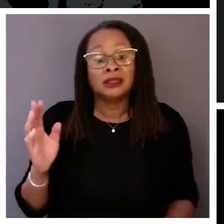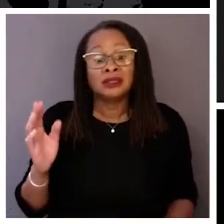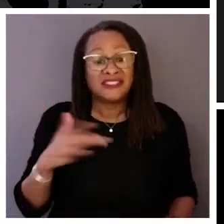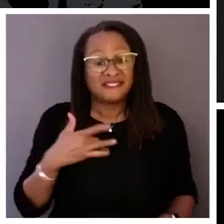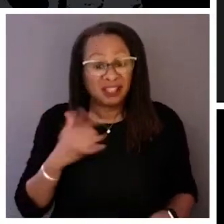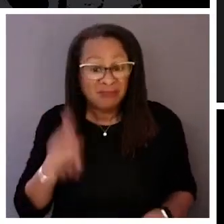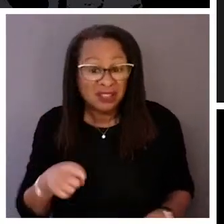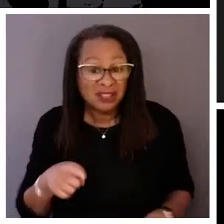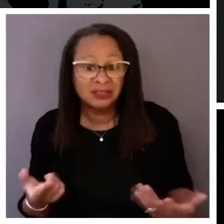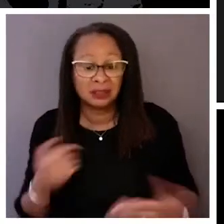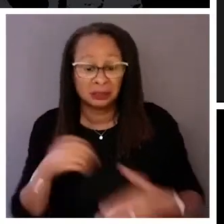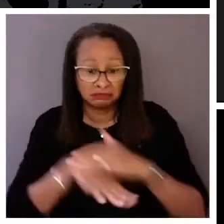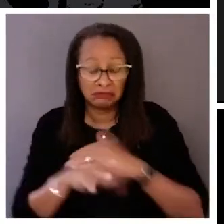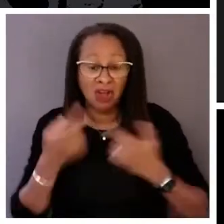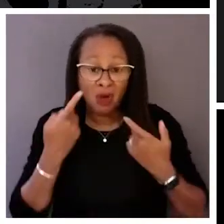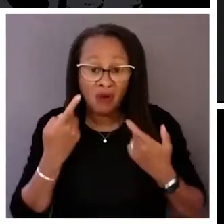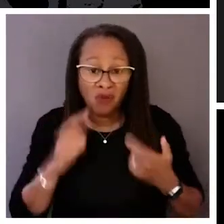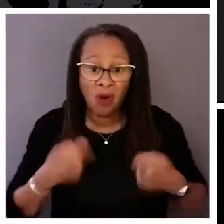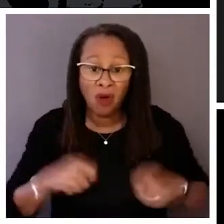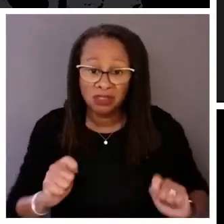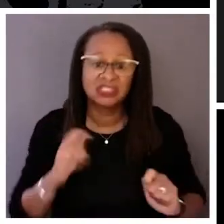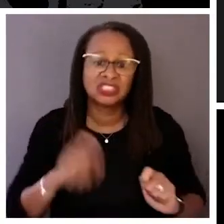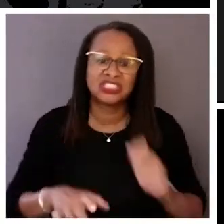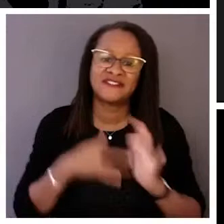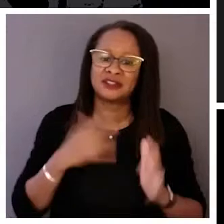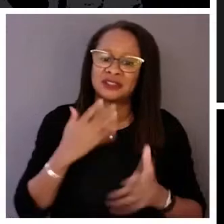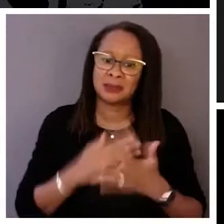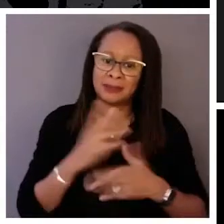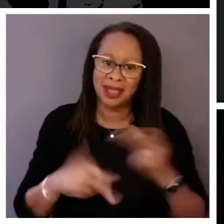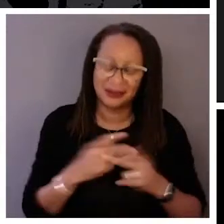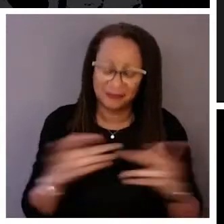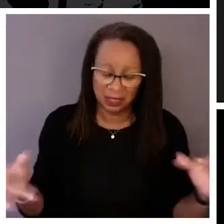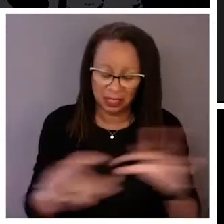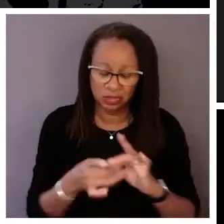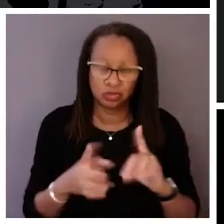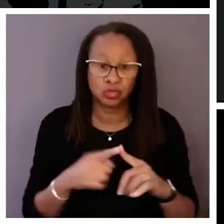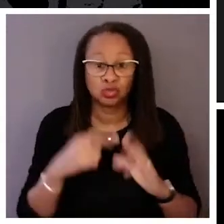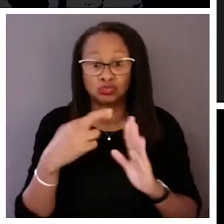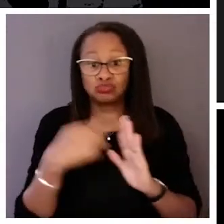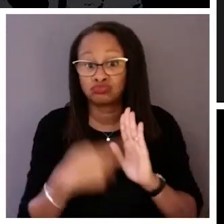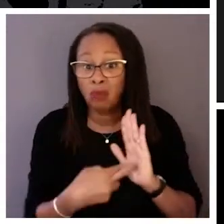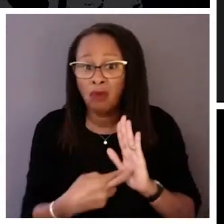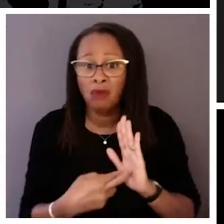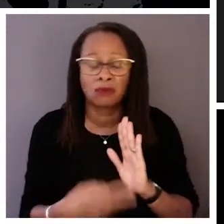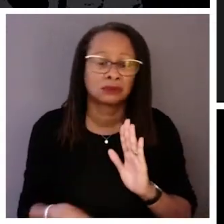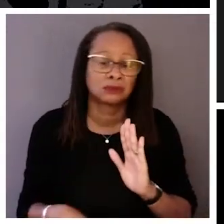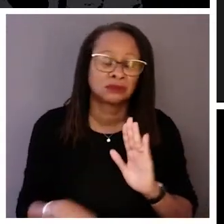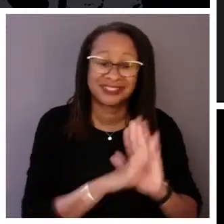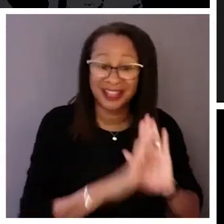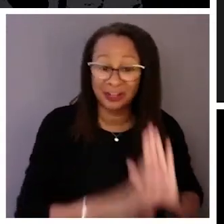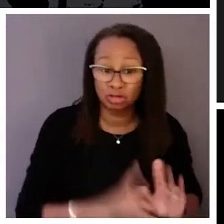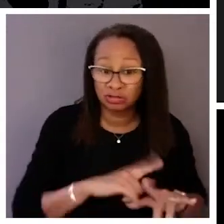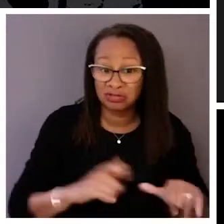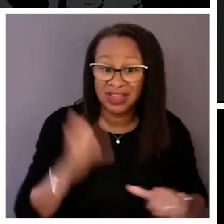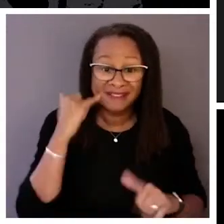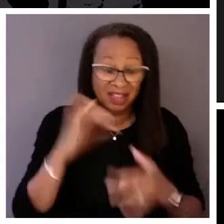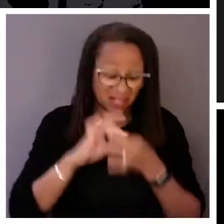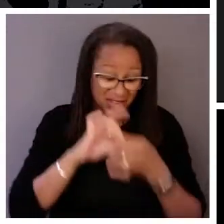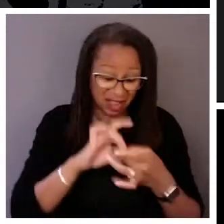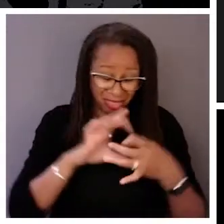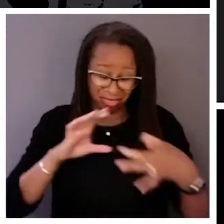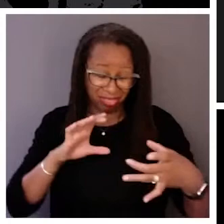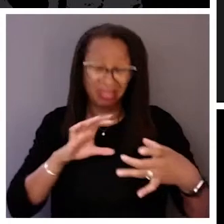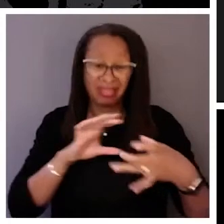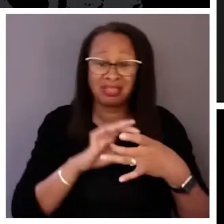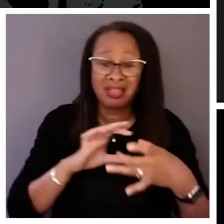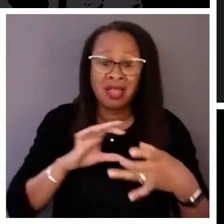in for an audition, you have to feel some sort of connection to the role. You know, if you don't feel connected to it,